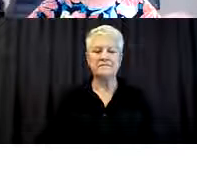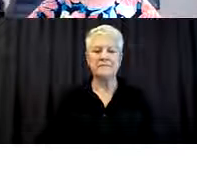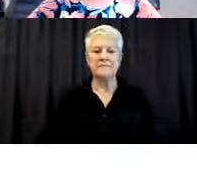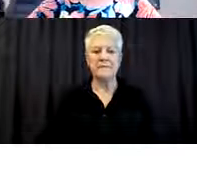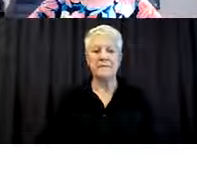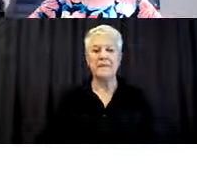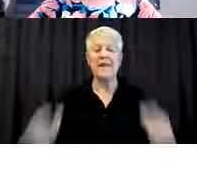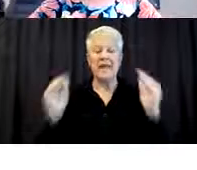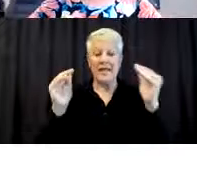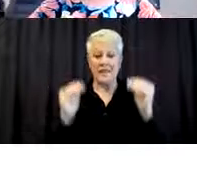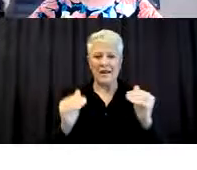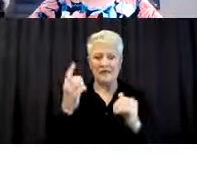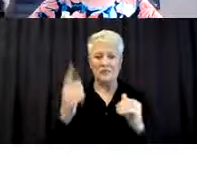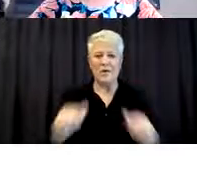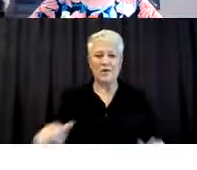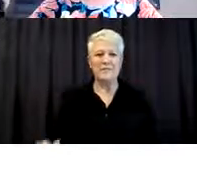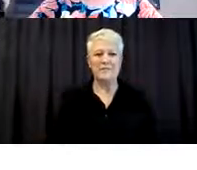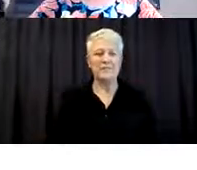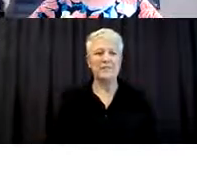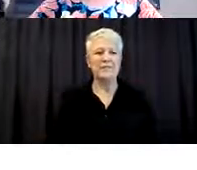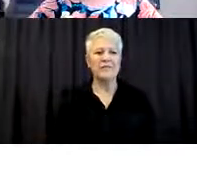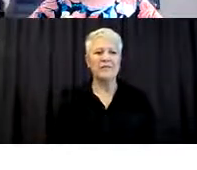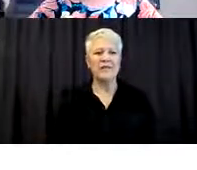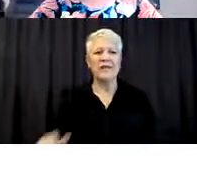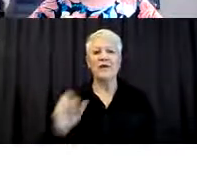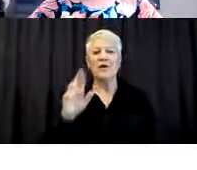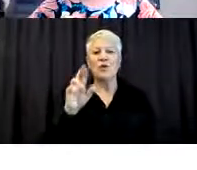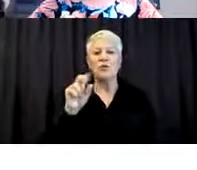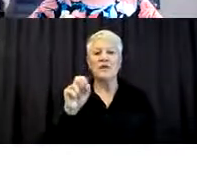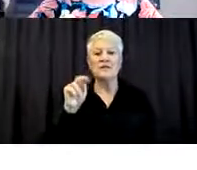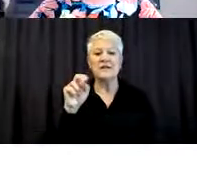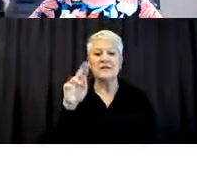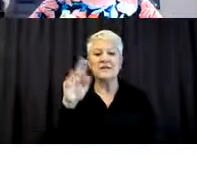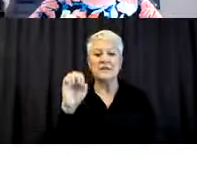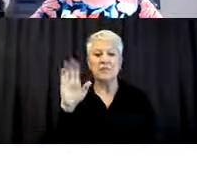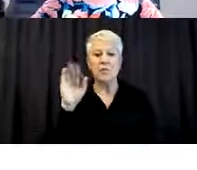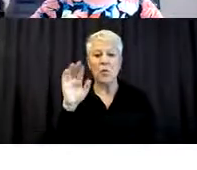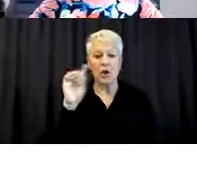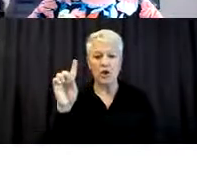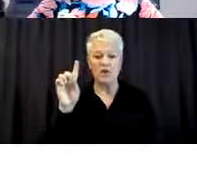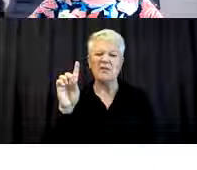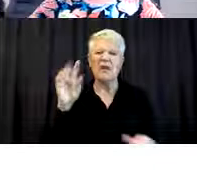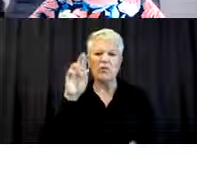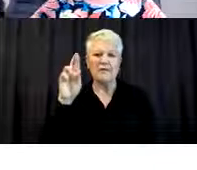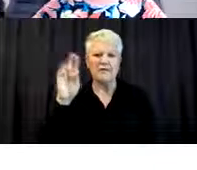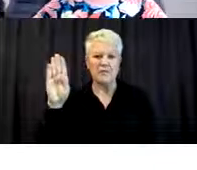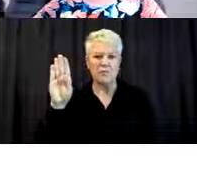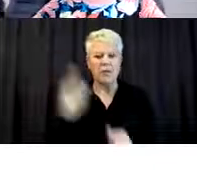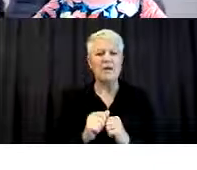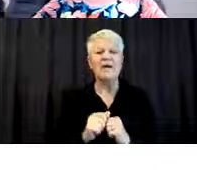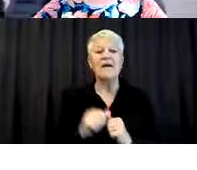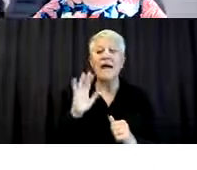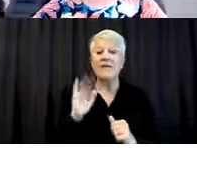The next one is the resonance board. A resonance board is really